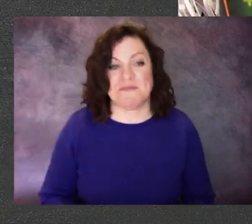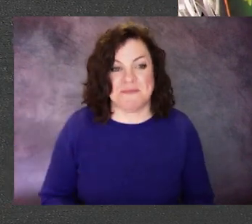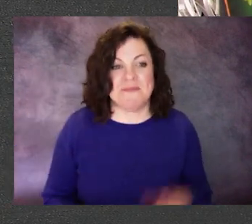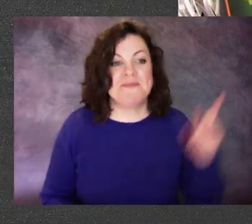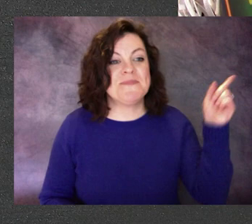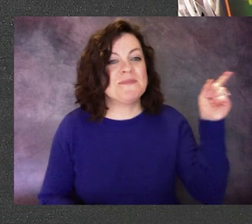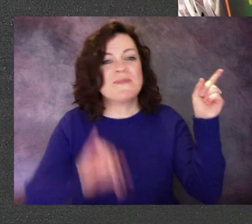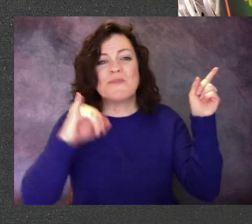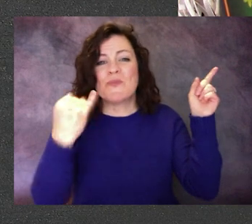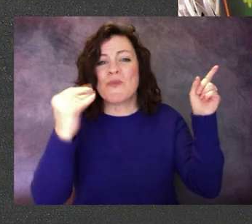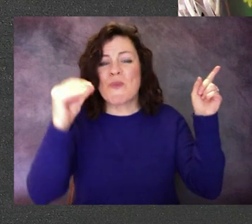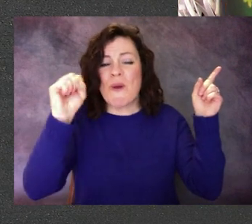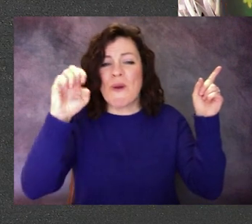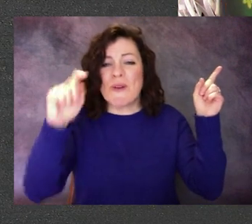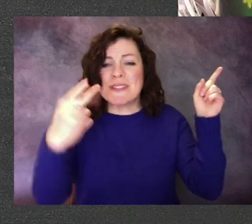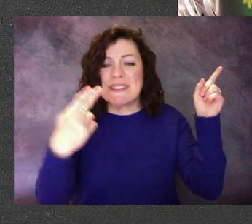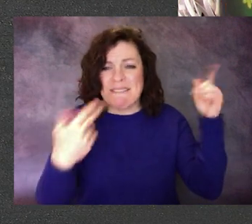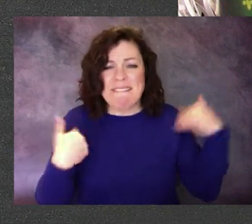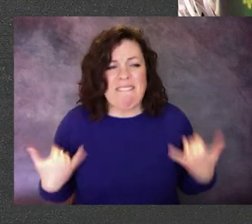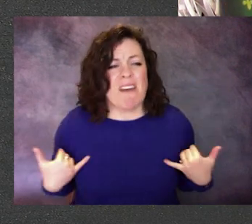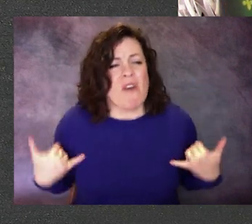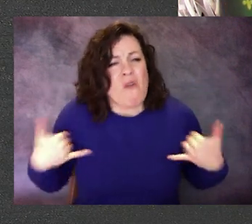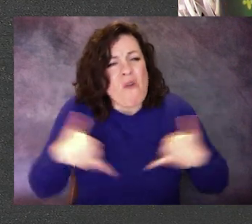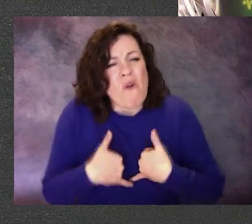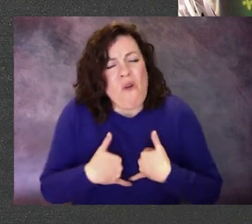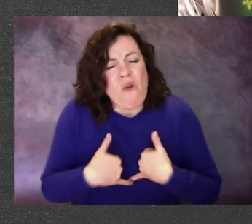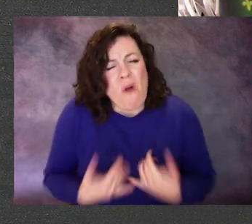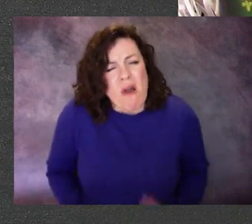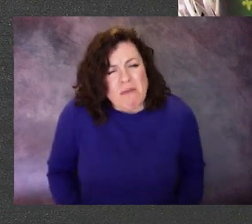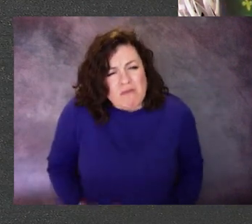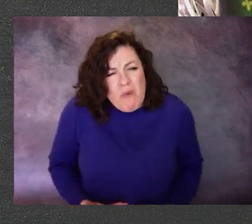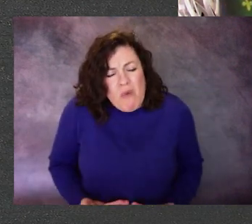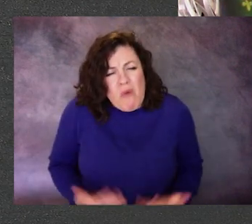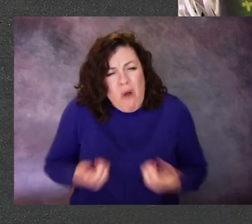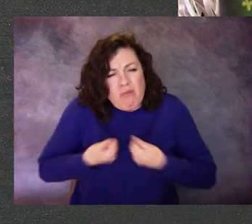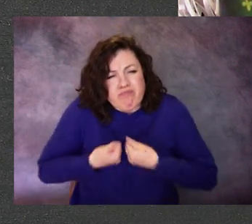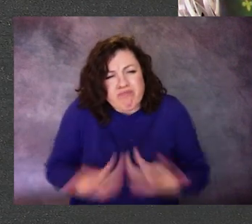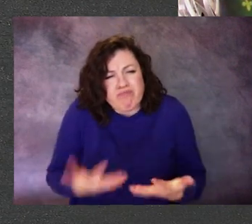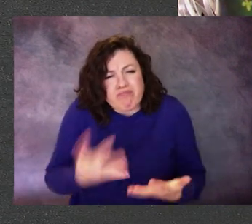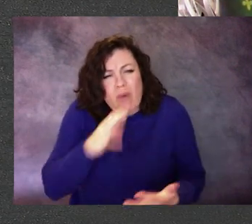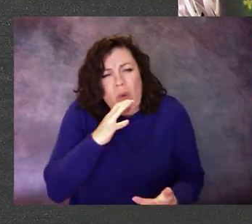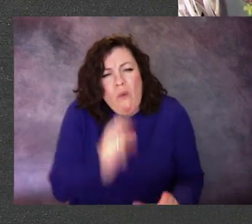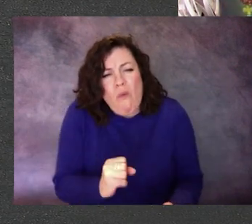Joseph had a little overcoat. It was old and worn.